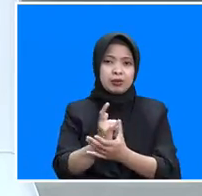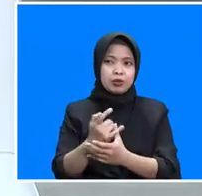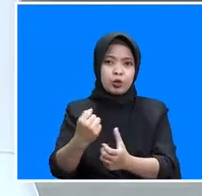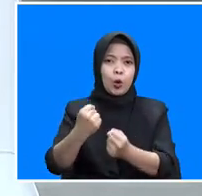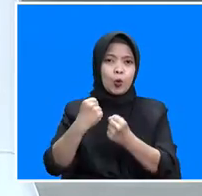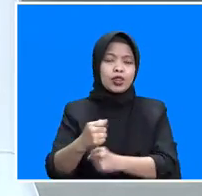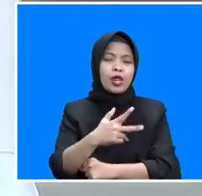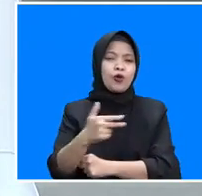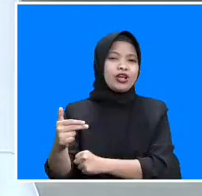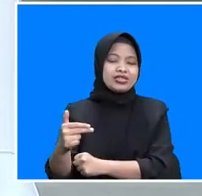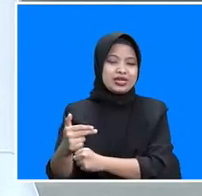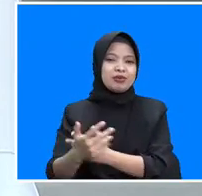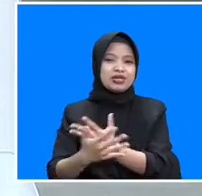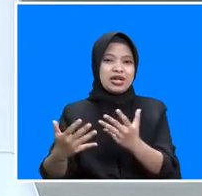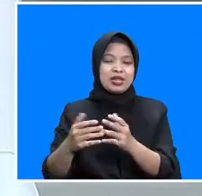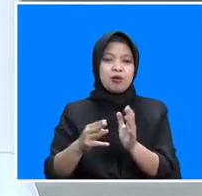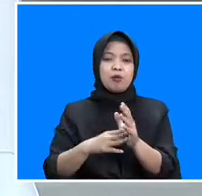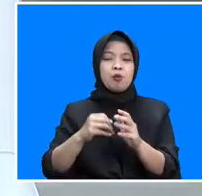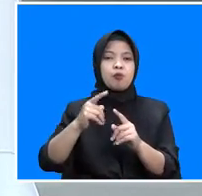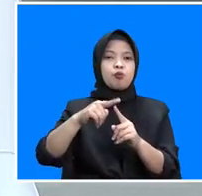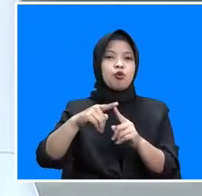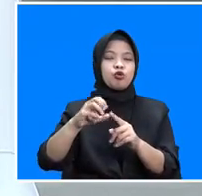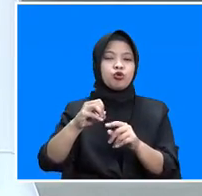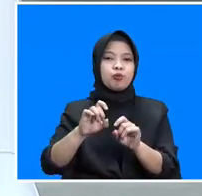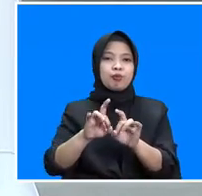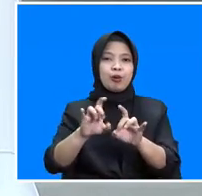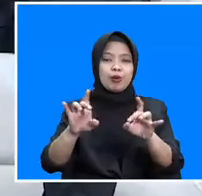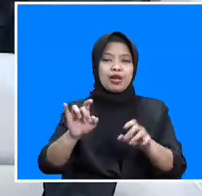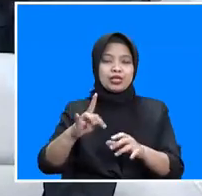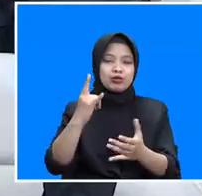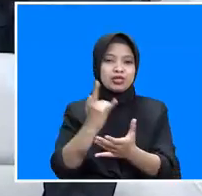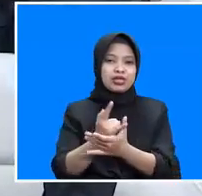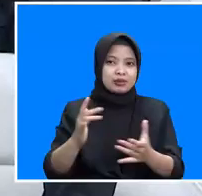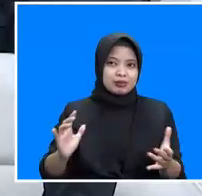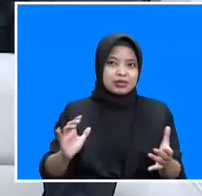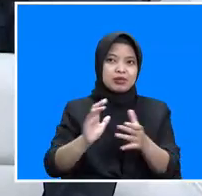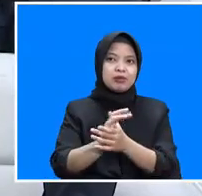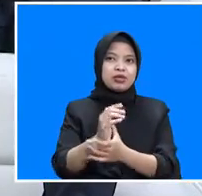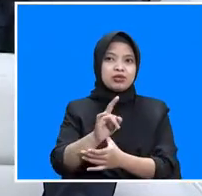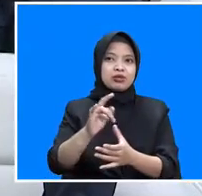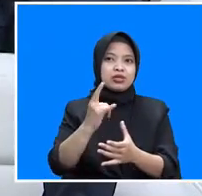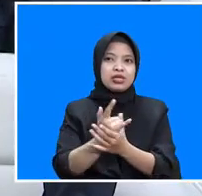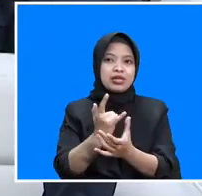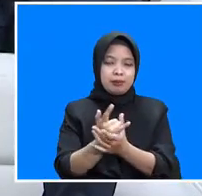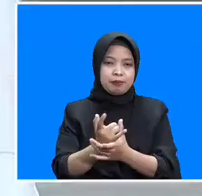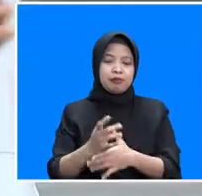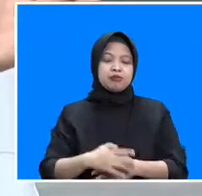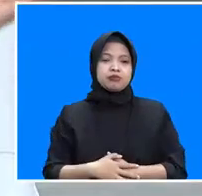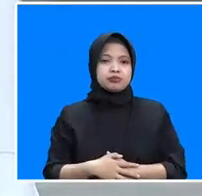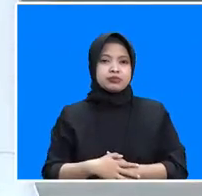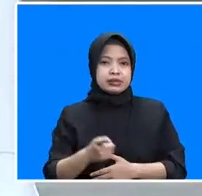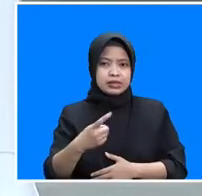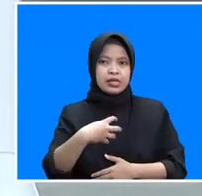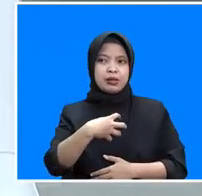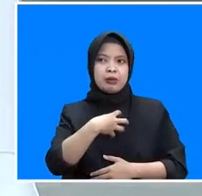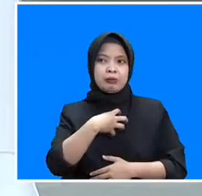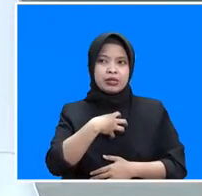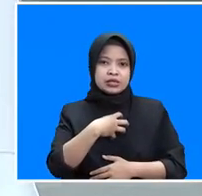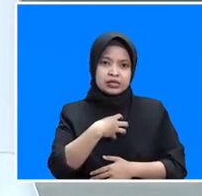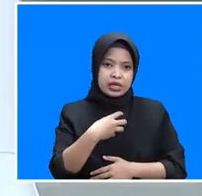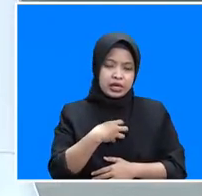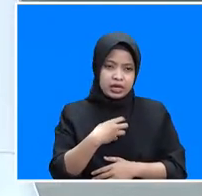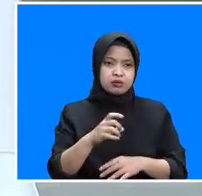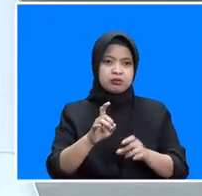we have a motto, Bhinneka Tunggal Ika, right? Unity in diversity. Mm. So we believe diversity is just